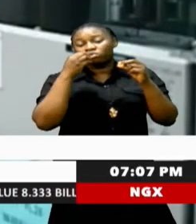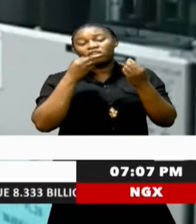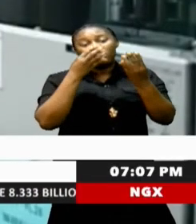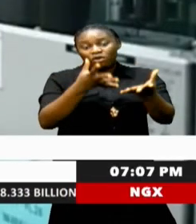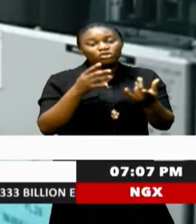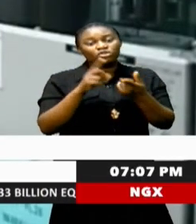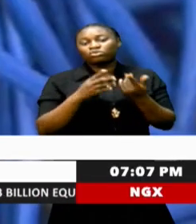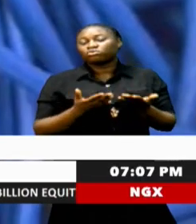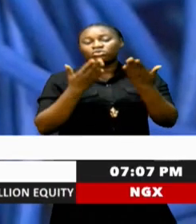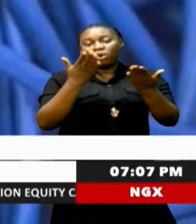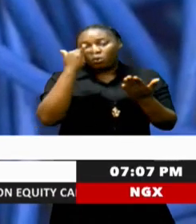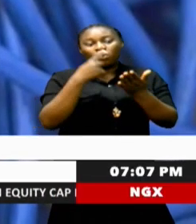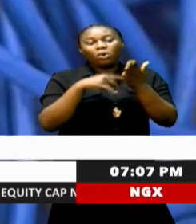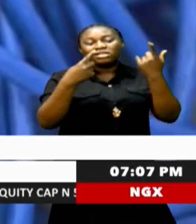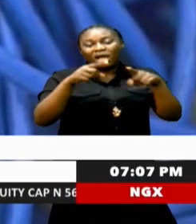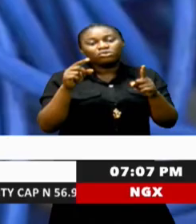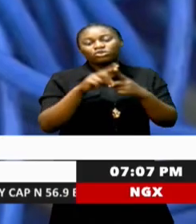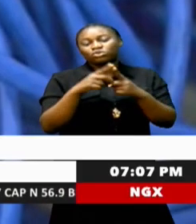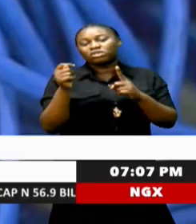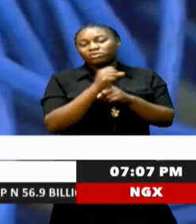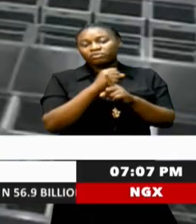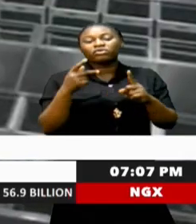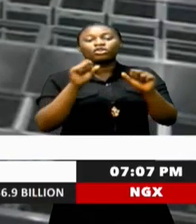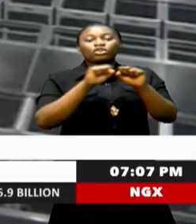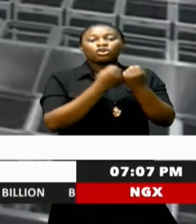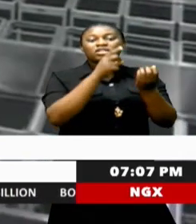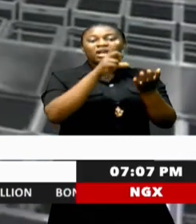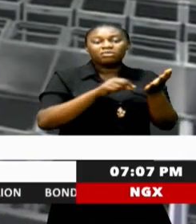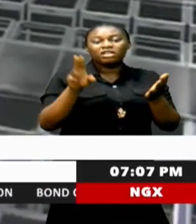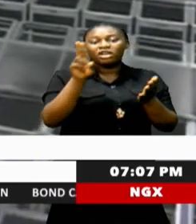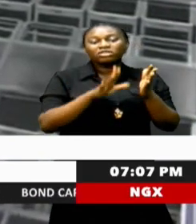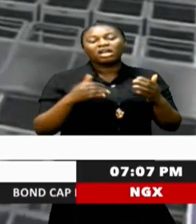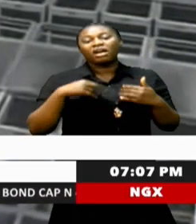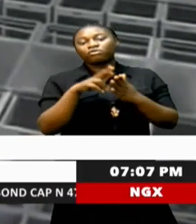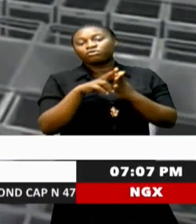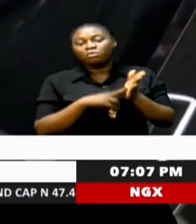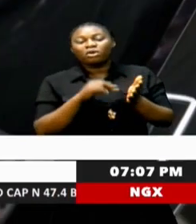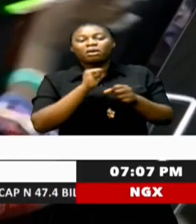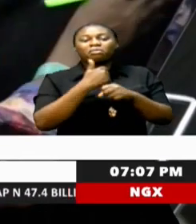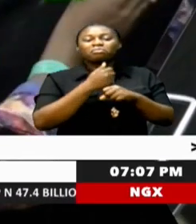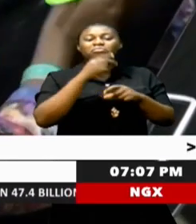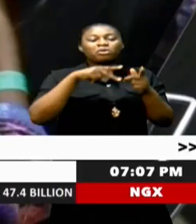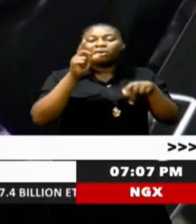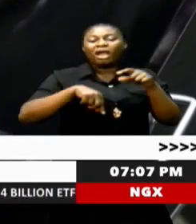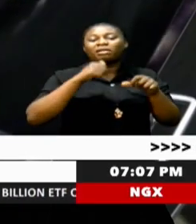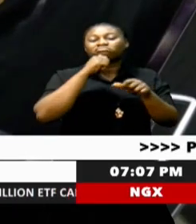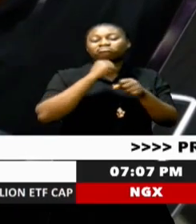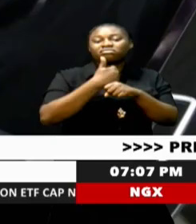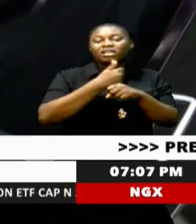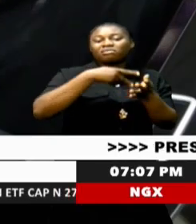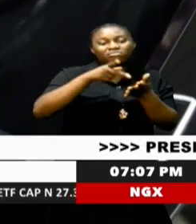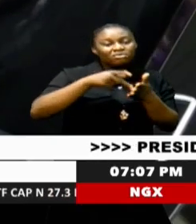a malicious attack. Social media users have reported problems making payments and also trouble